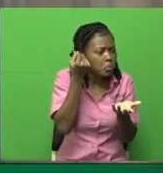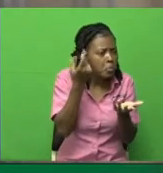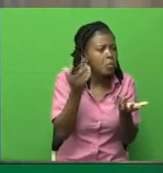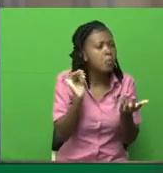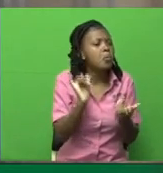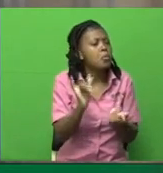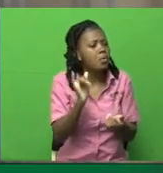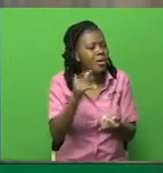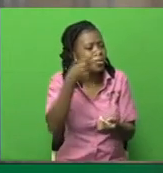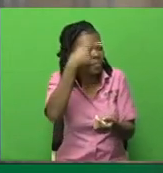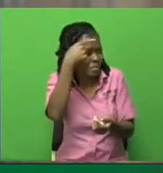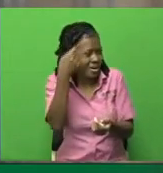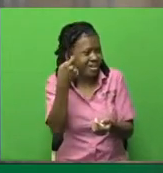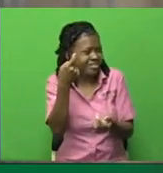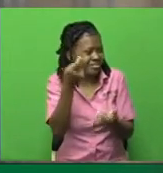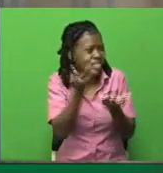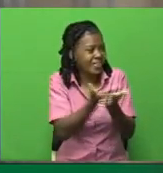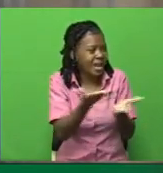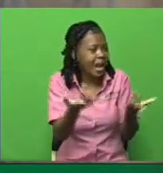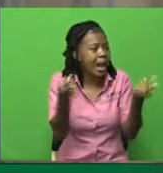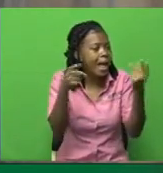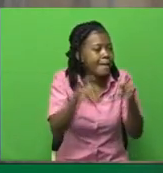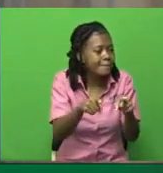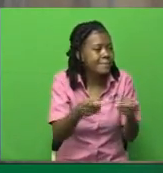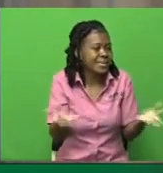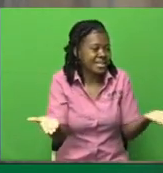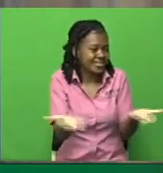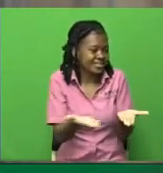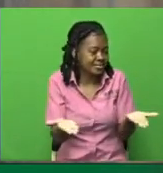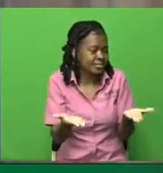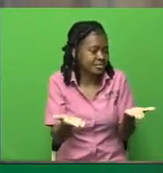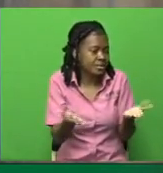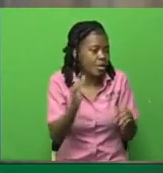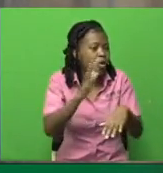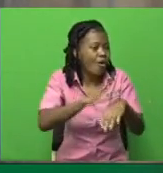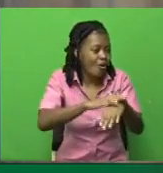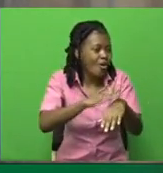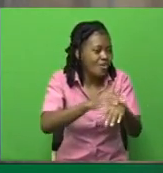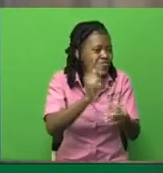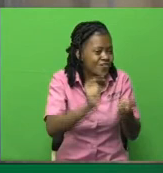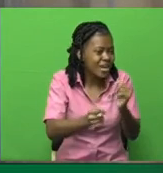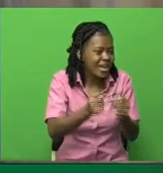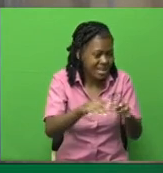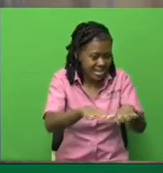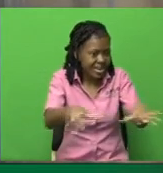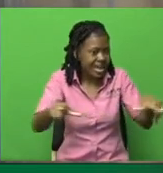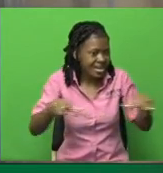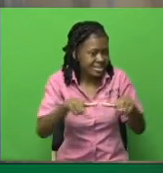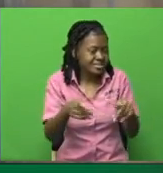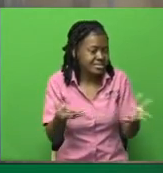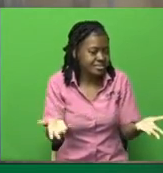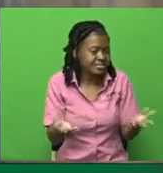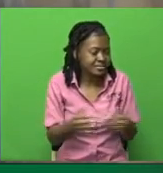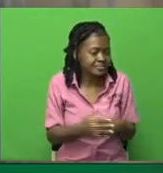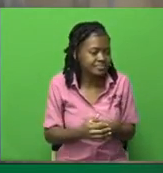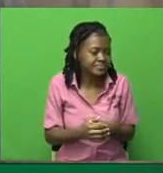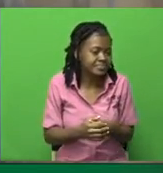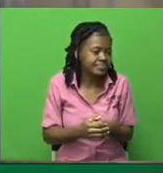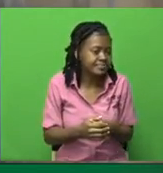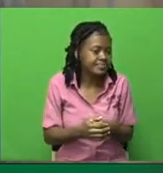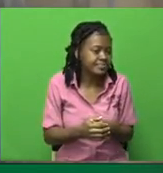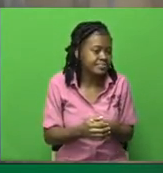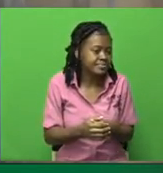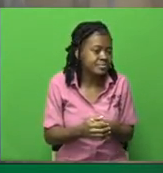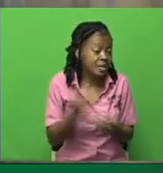ground factors all due to what they call above ground factors the fiscal regime that